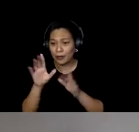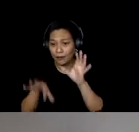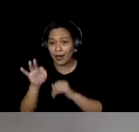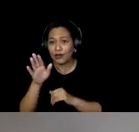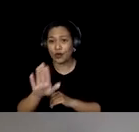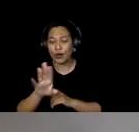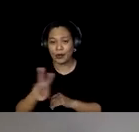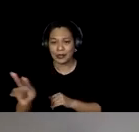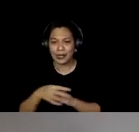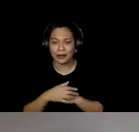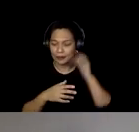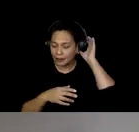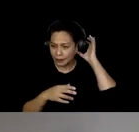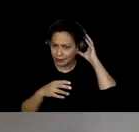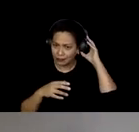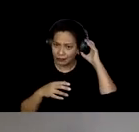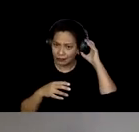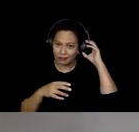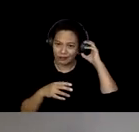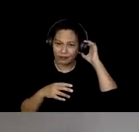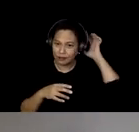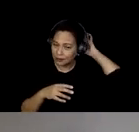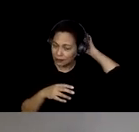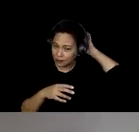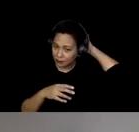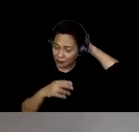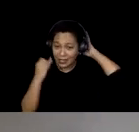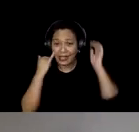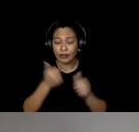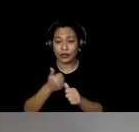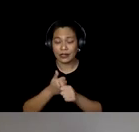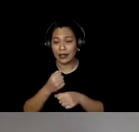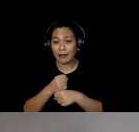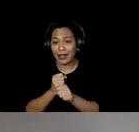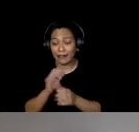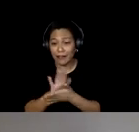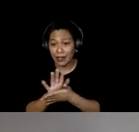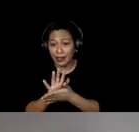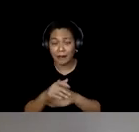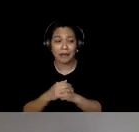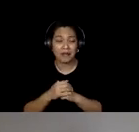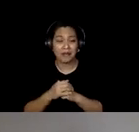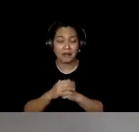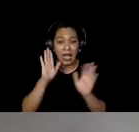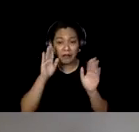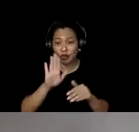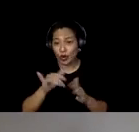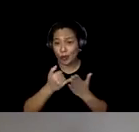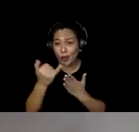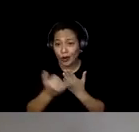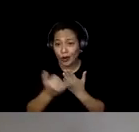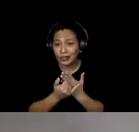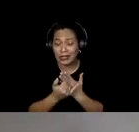listings. If you're a filmmaker and you're working on a project that, you know, makes